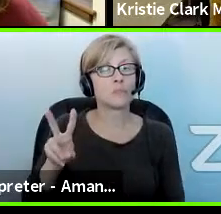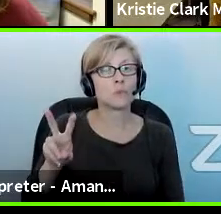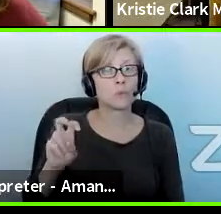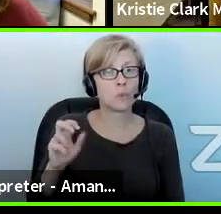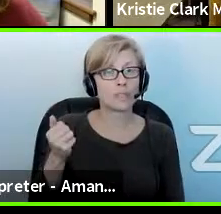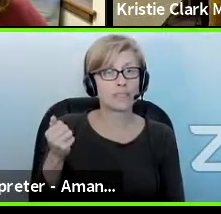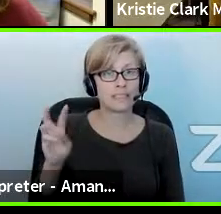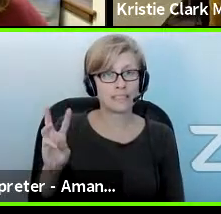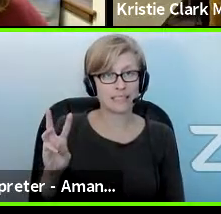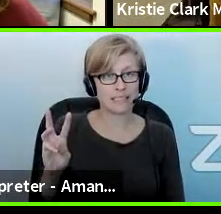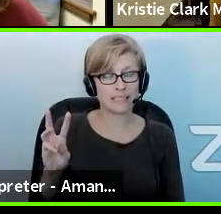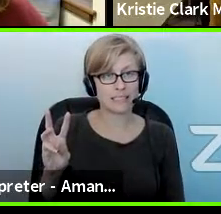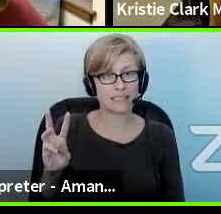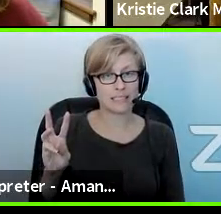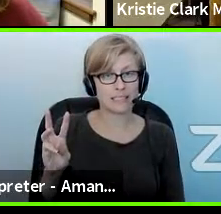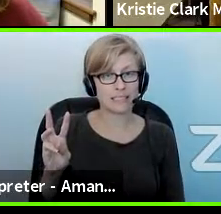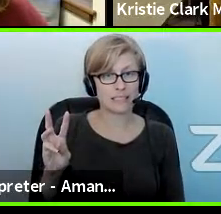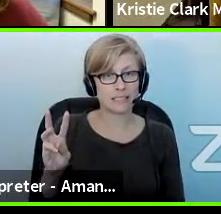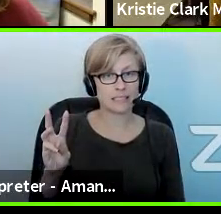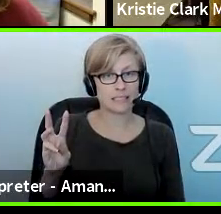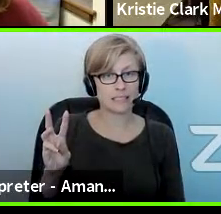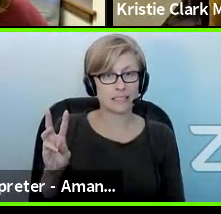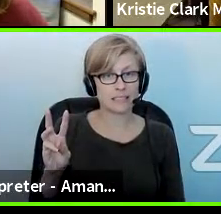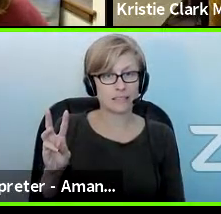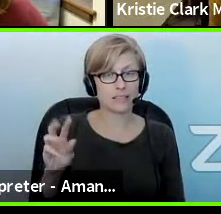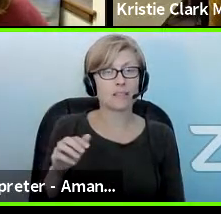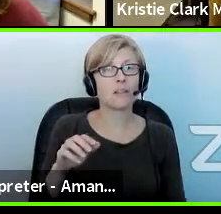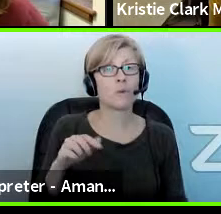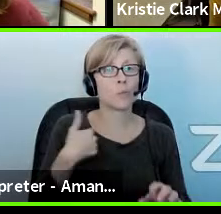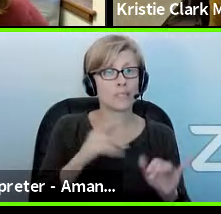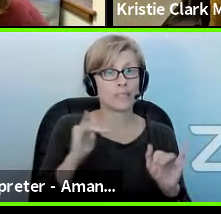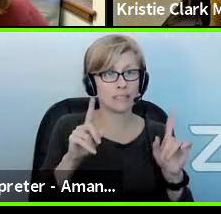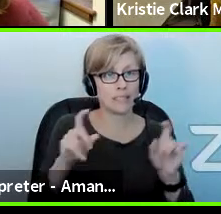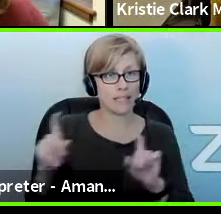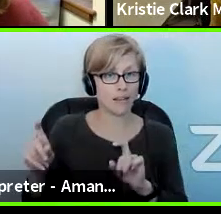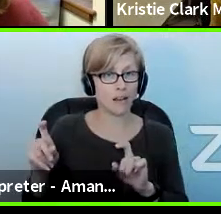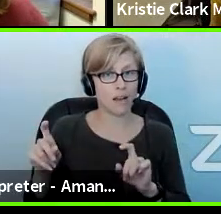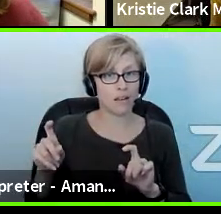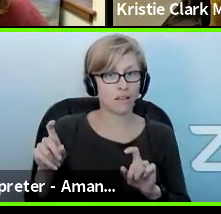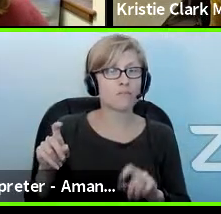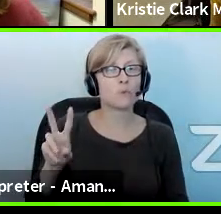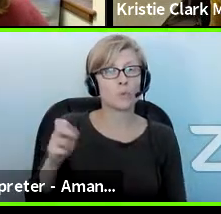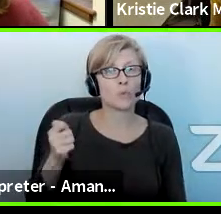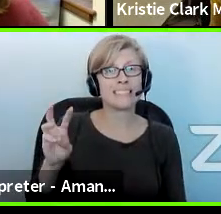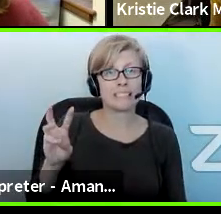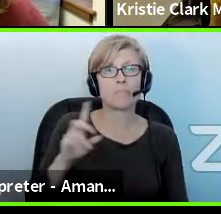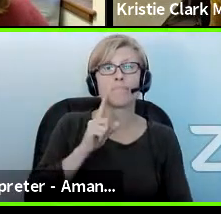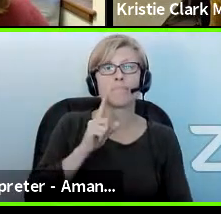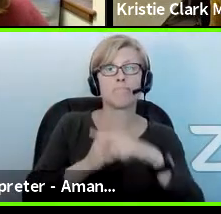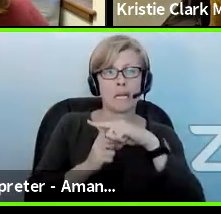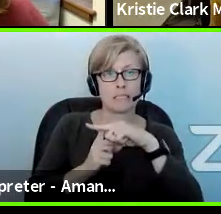216 of those tests that were done came up positive.